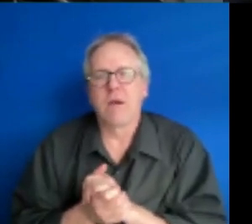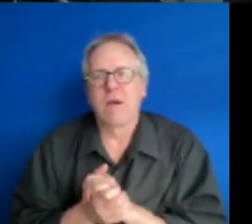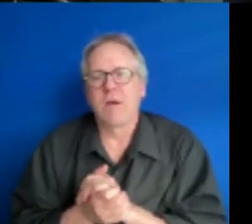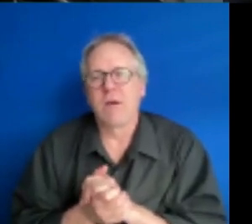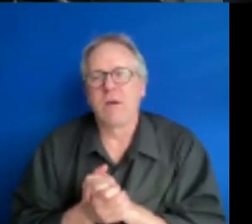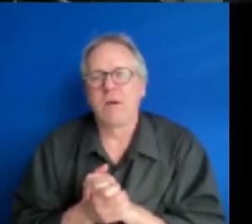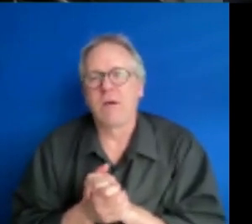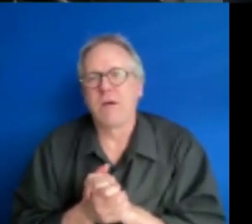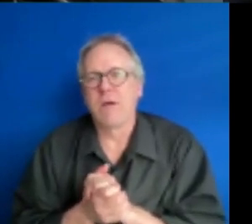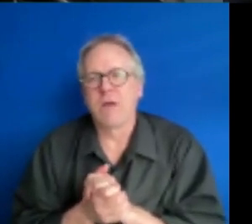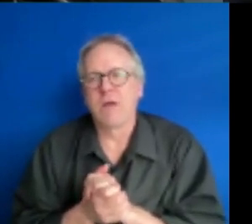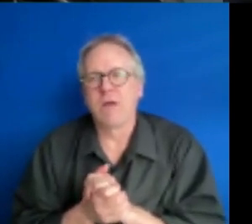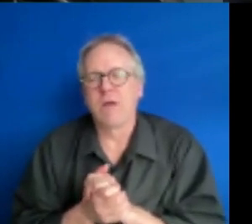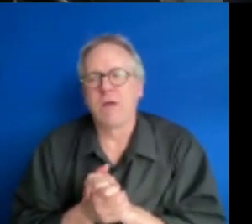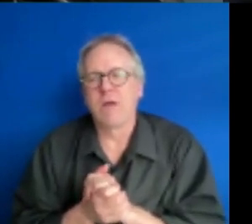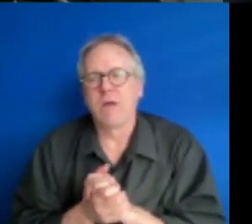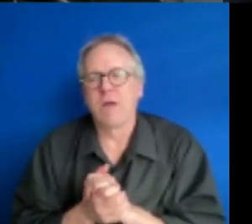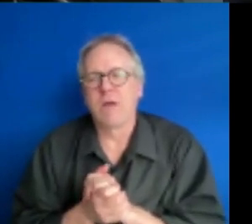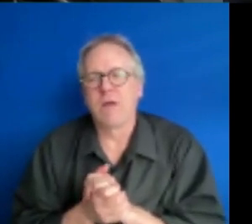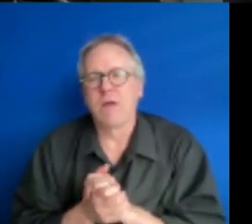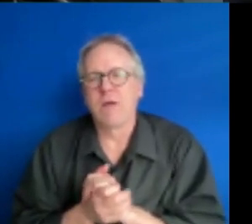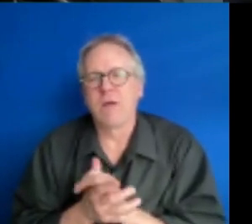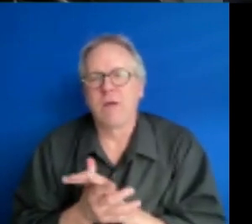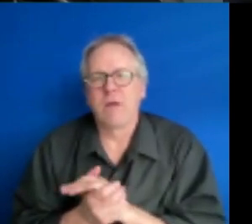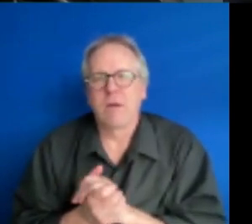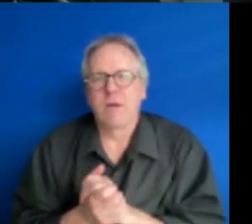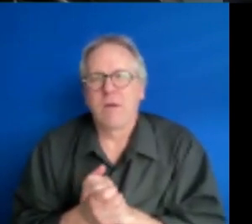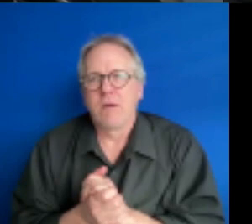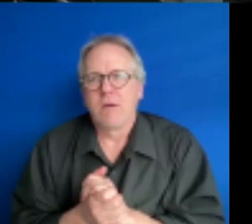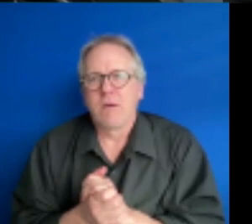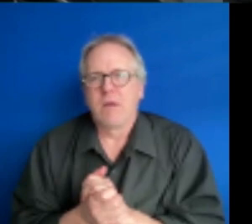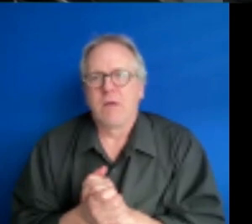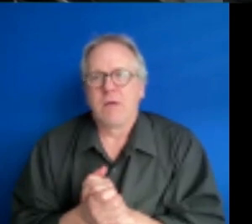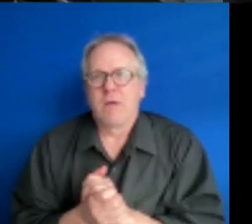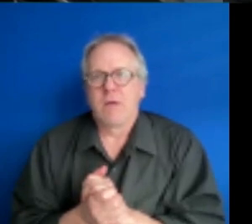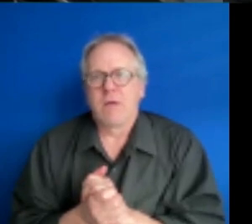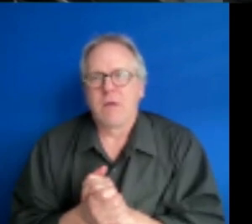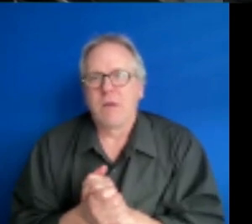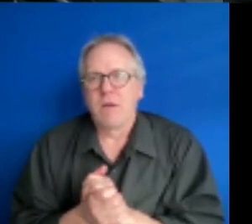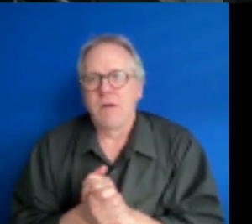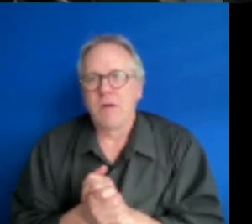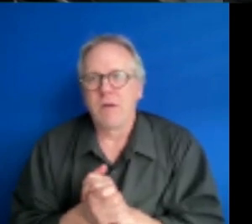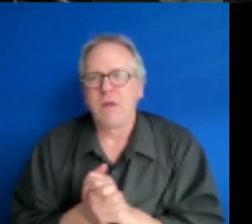any mention of a disability label?